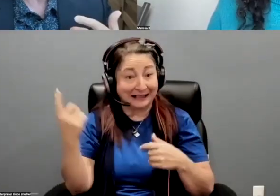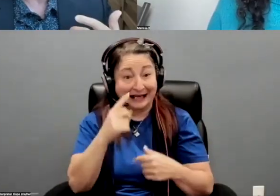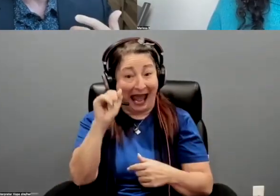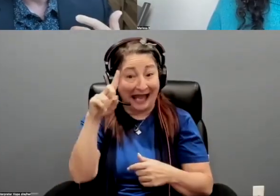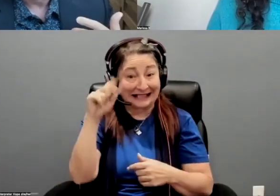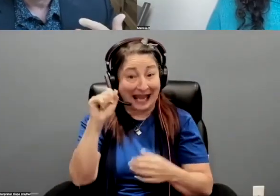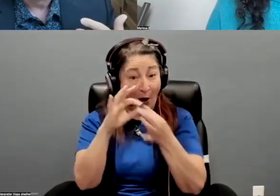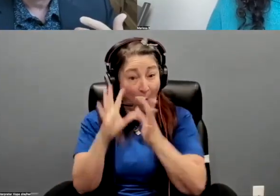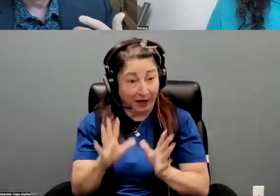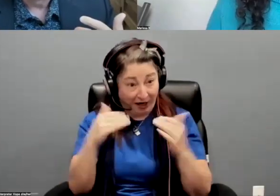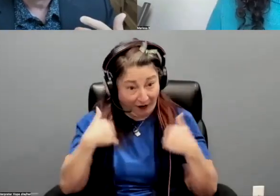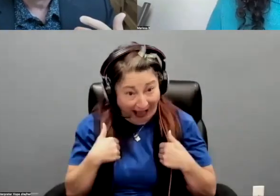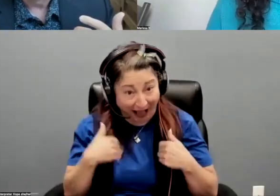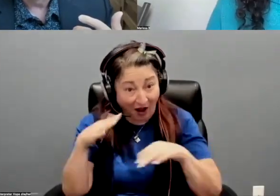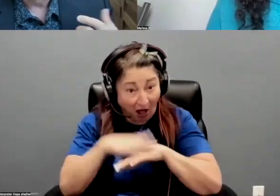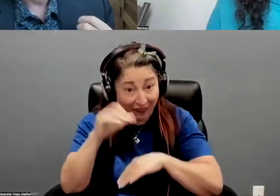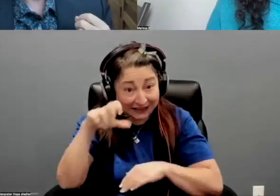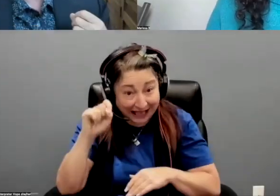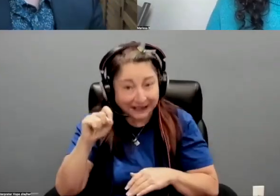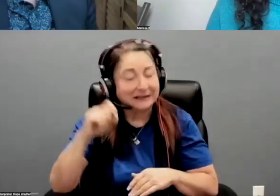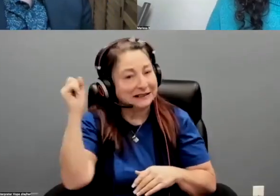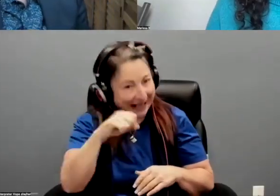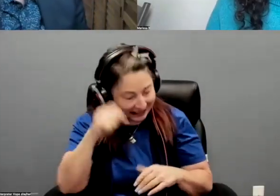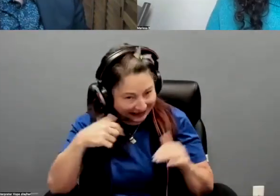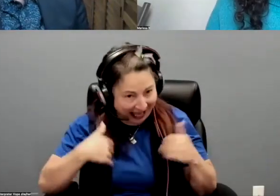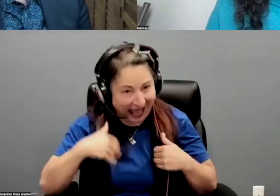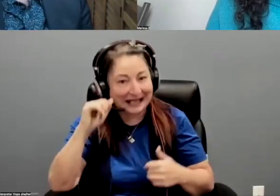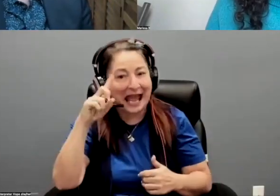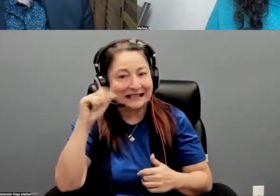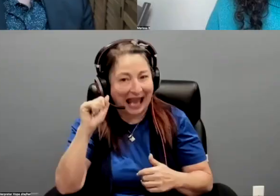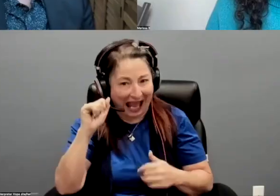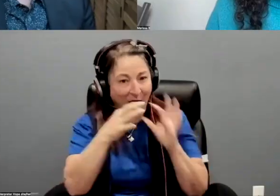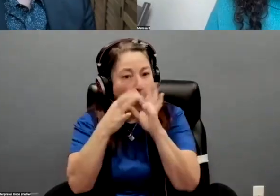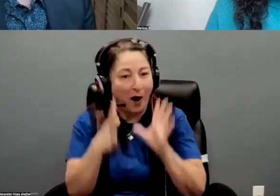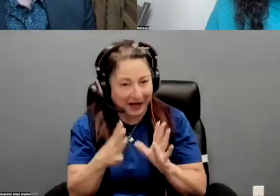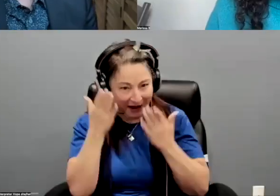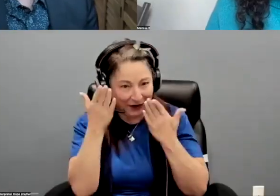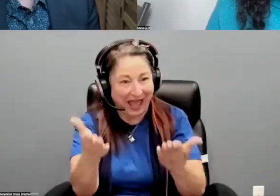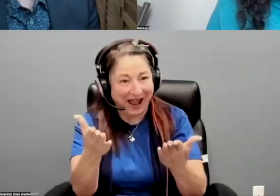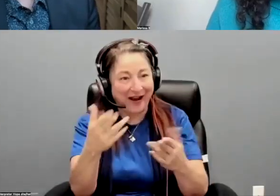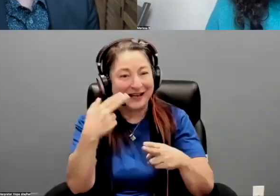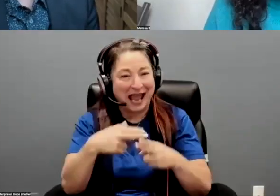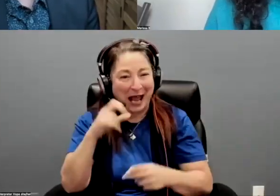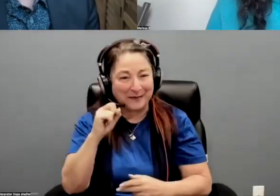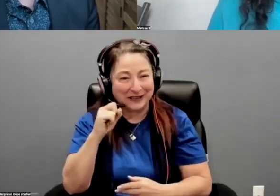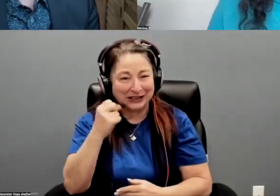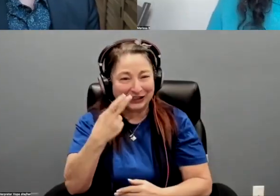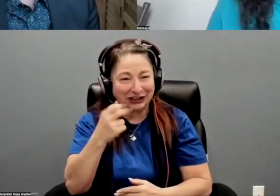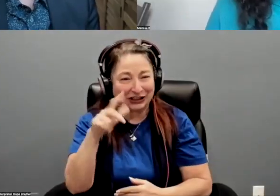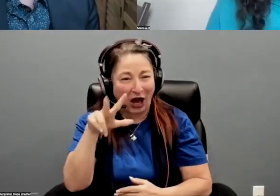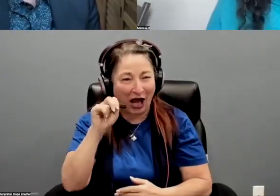that somewhere. Yeah, they had an accessibility coordinator. Her name is Chantel. She is just